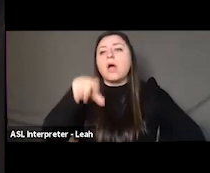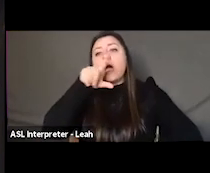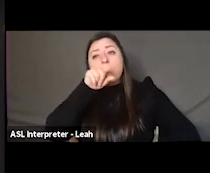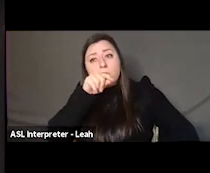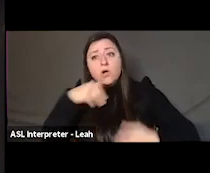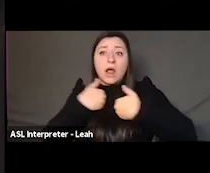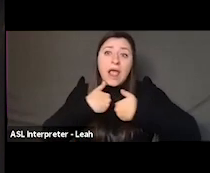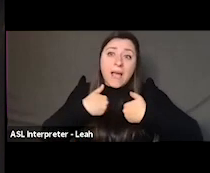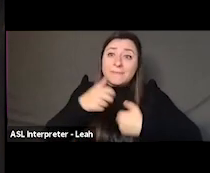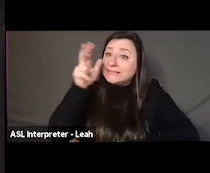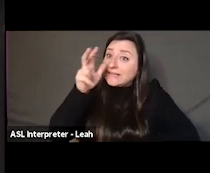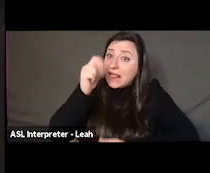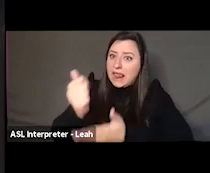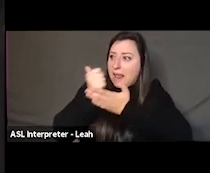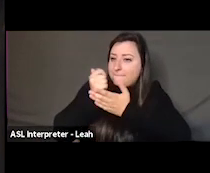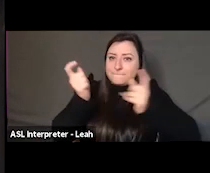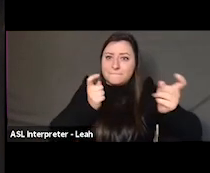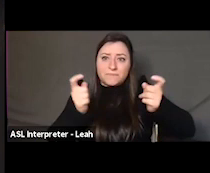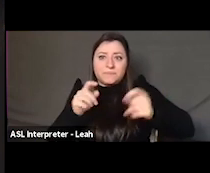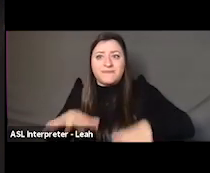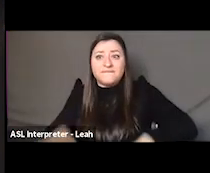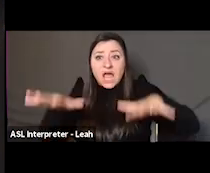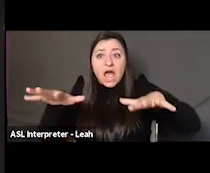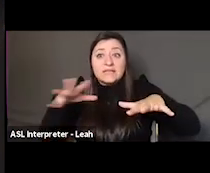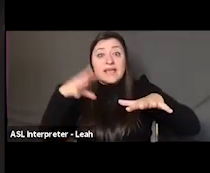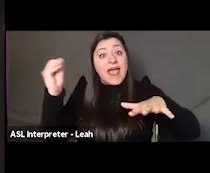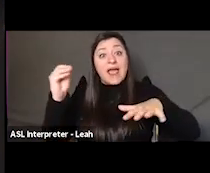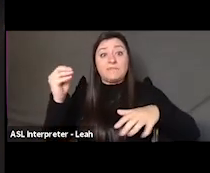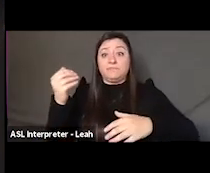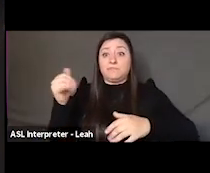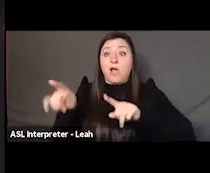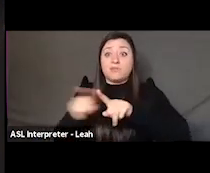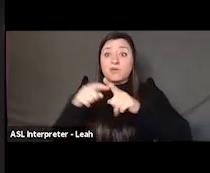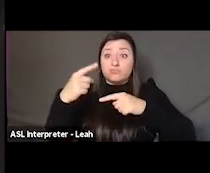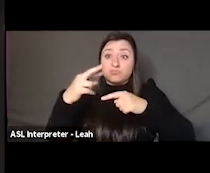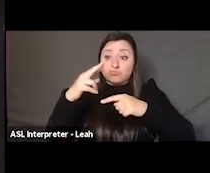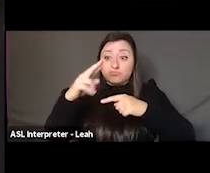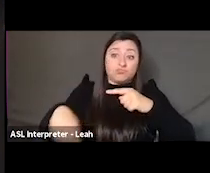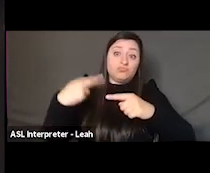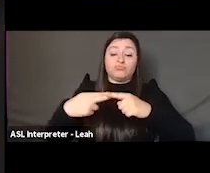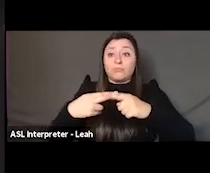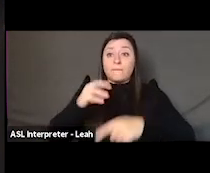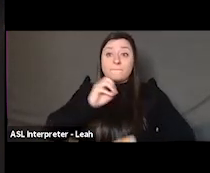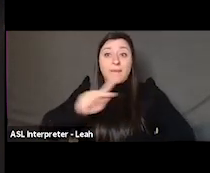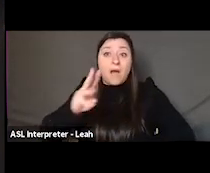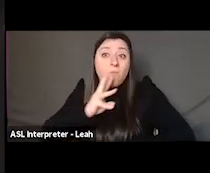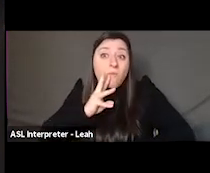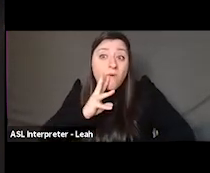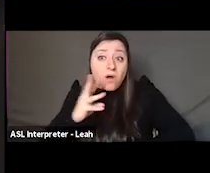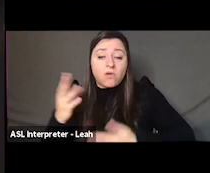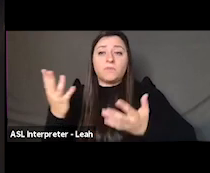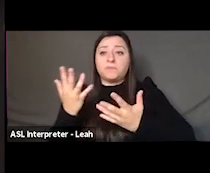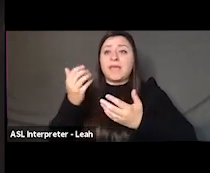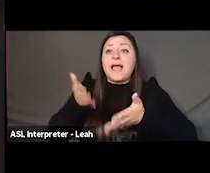urban floods and in restoring the water cycle. So by restoring the water cycle, we are actually allowing rainwater to infiltrate into the